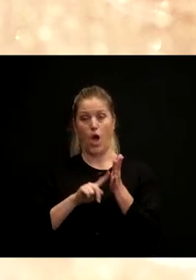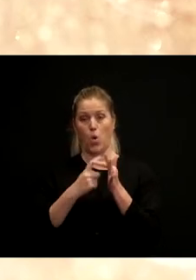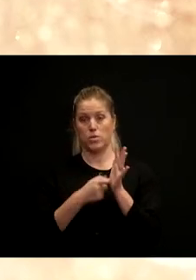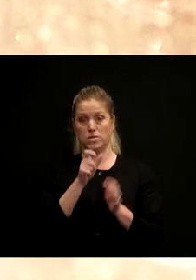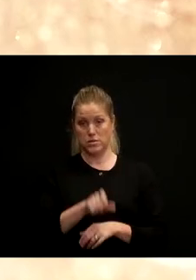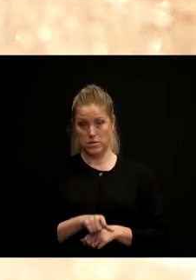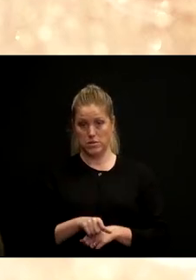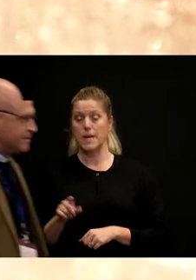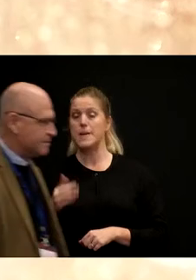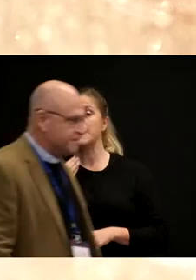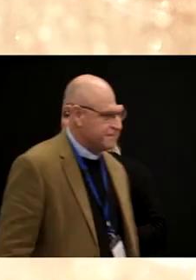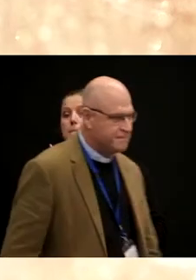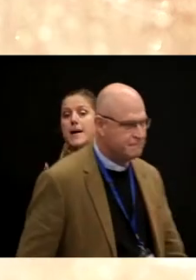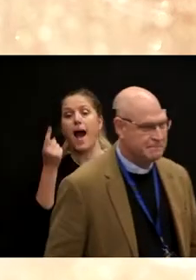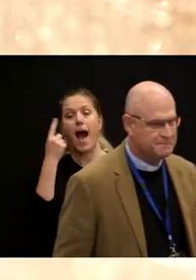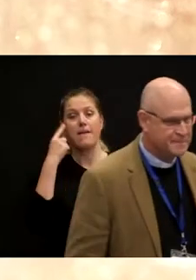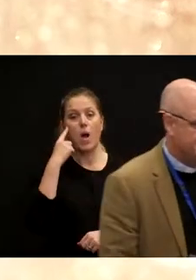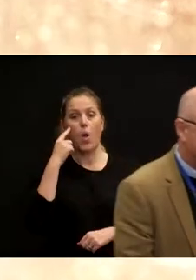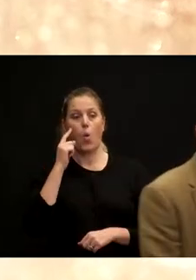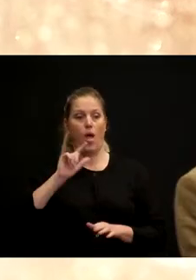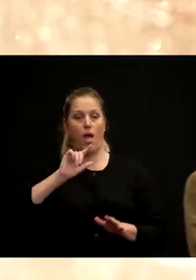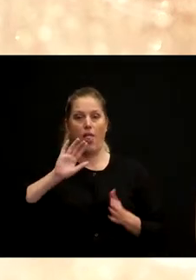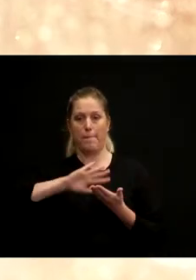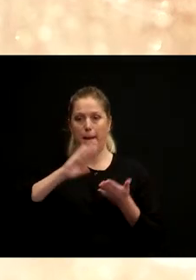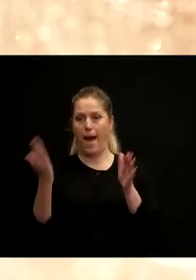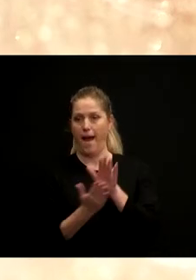of motion 4.5?